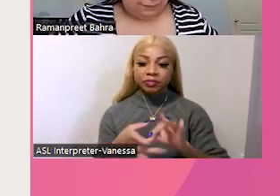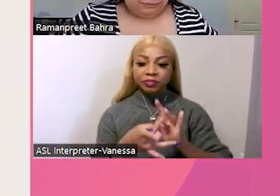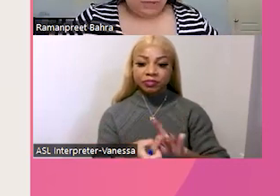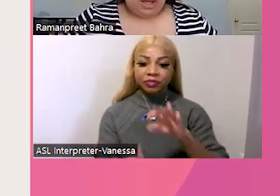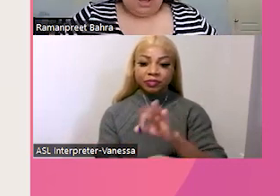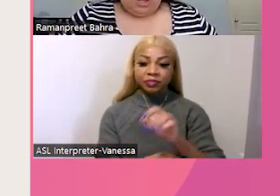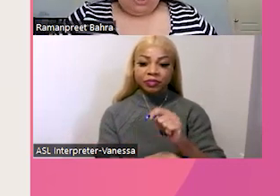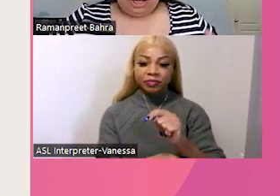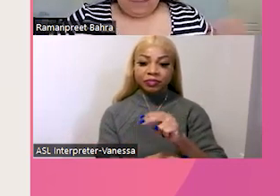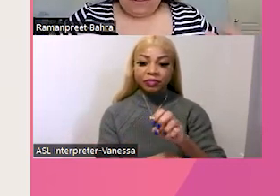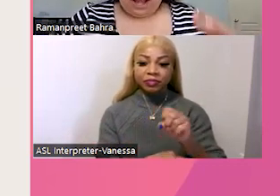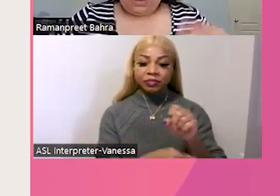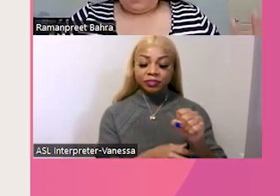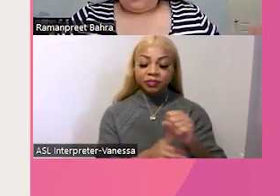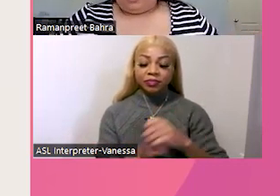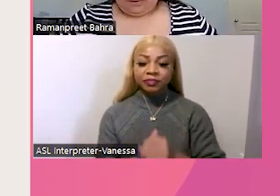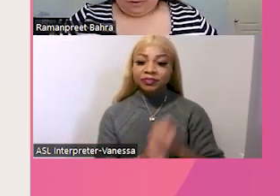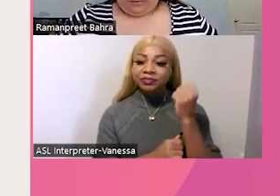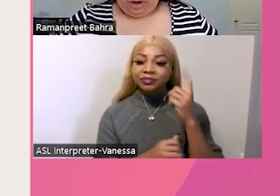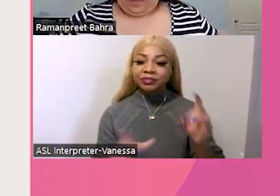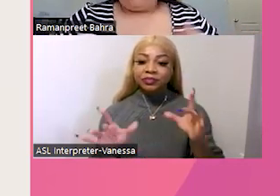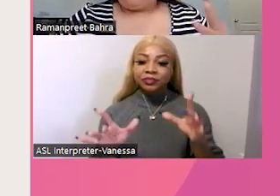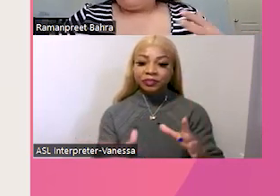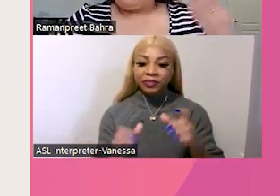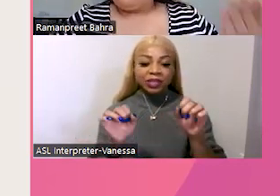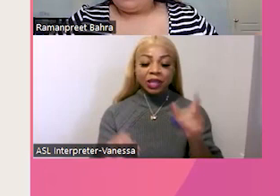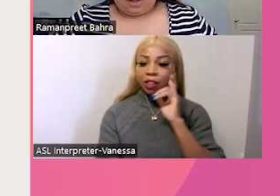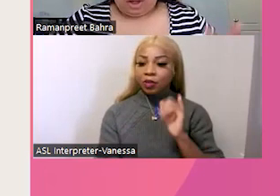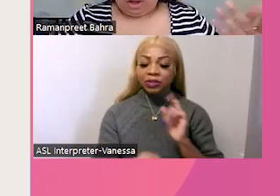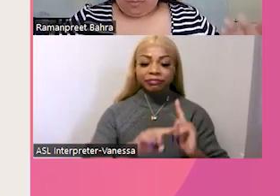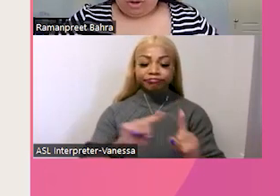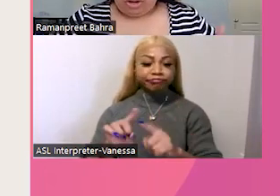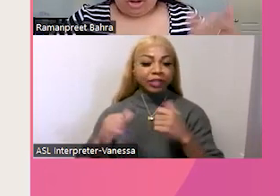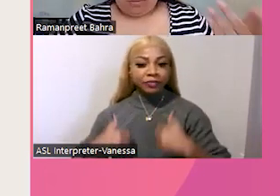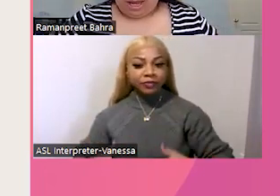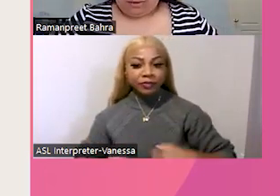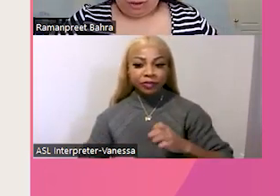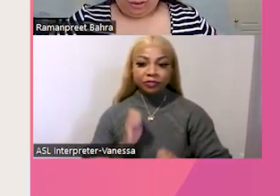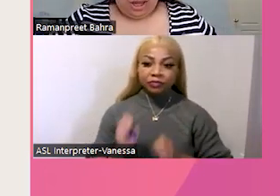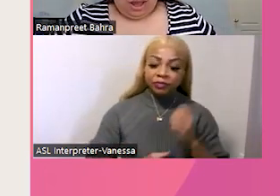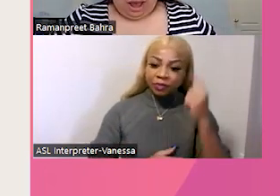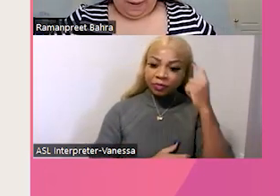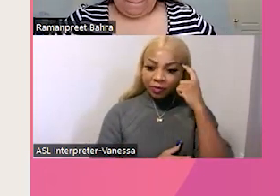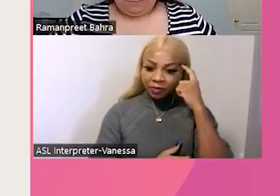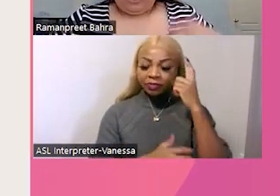fatness. Gender-based violence takes on different forms, whether it be physical, emotional,